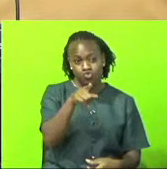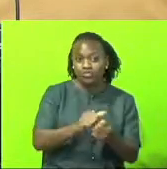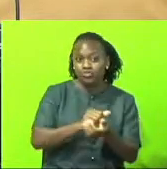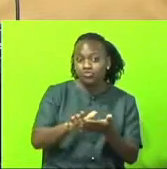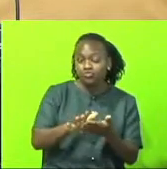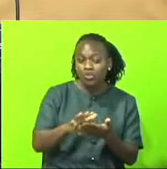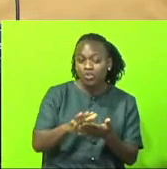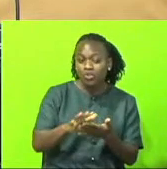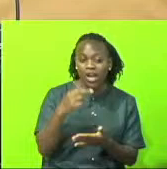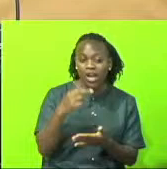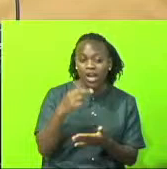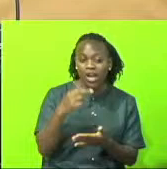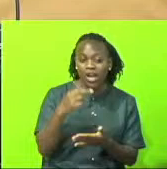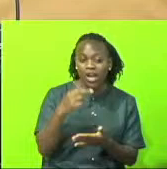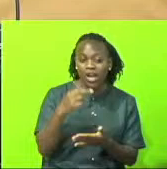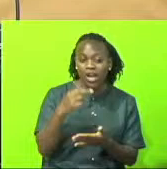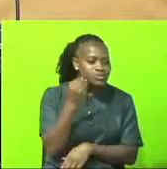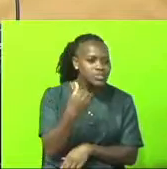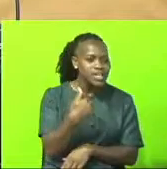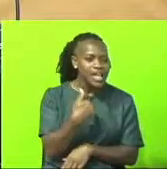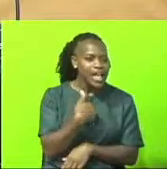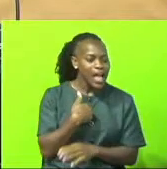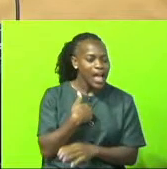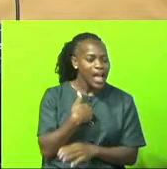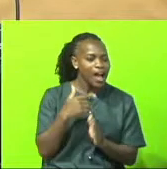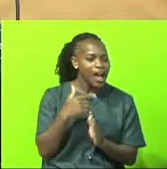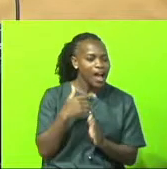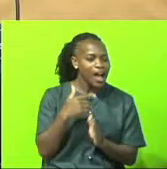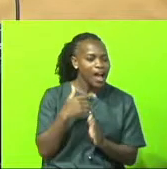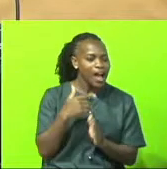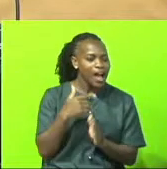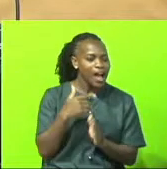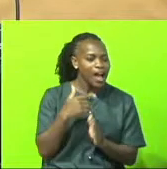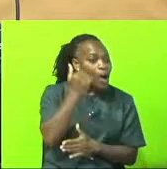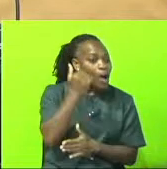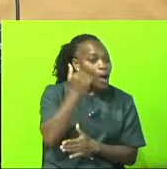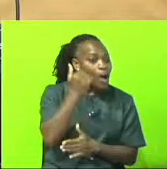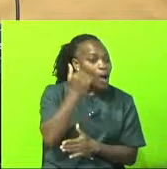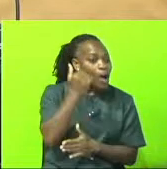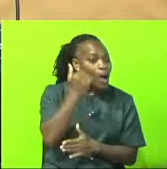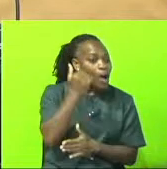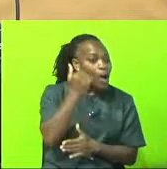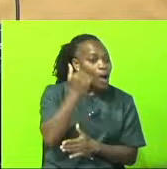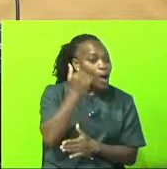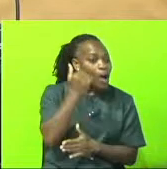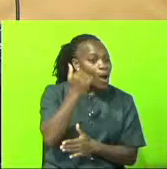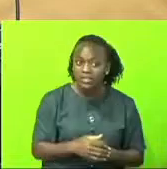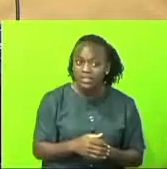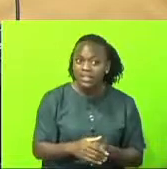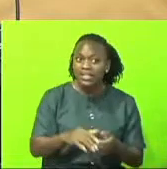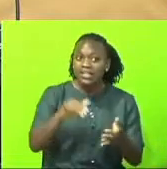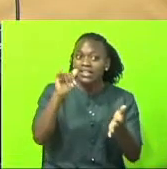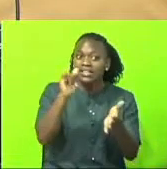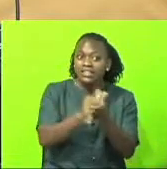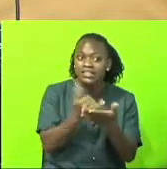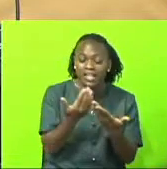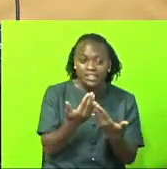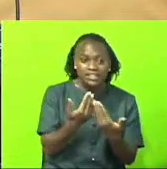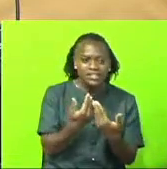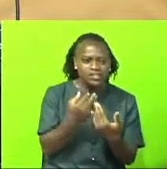Yes, because you simply want Mr. Speaker to make a declaration which will have far-reaching